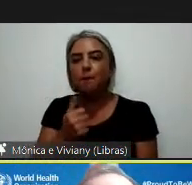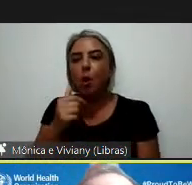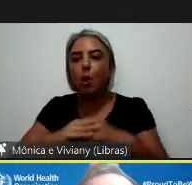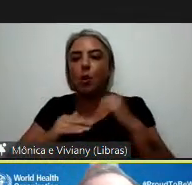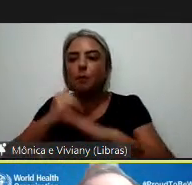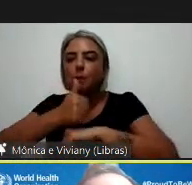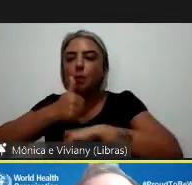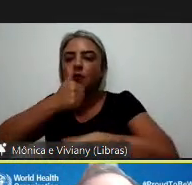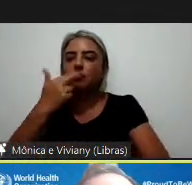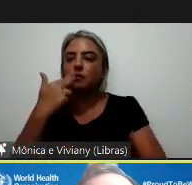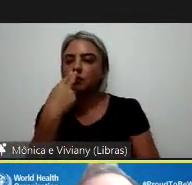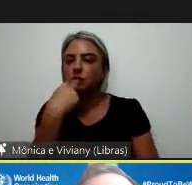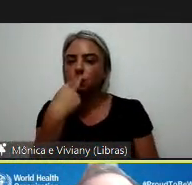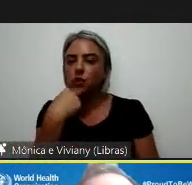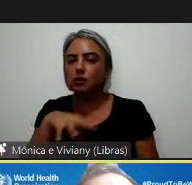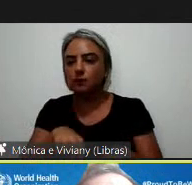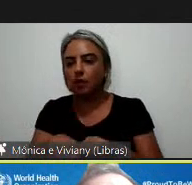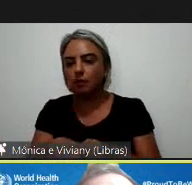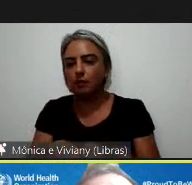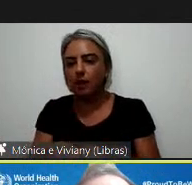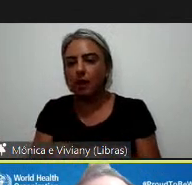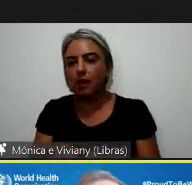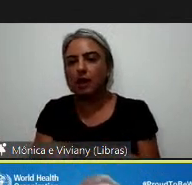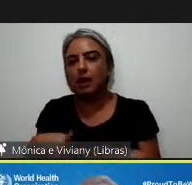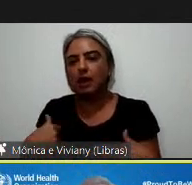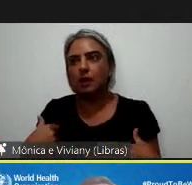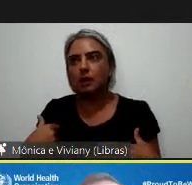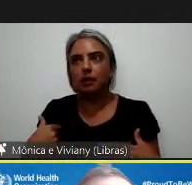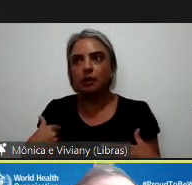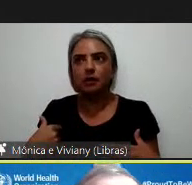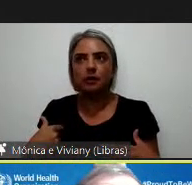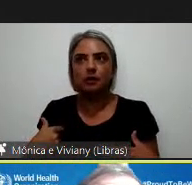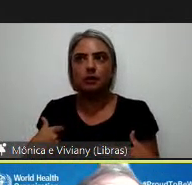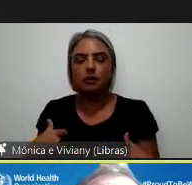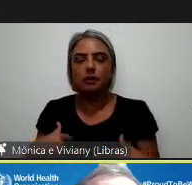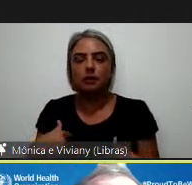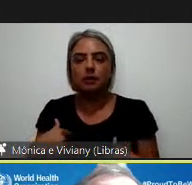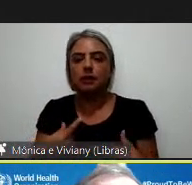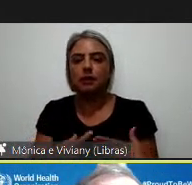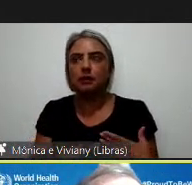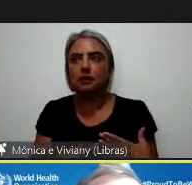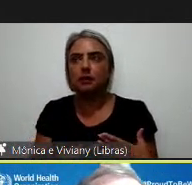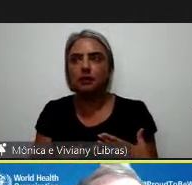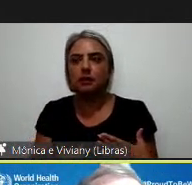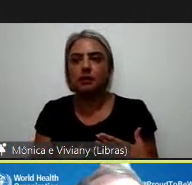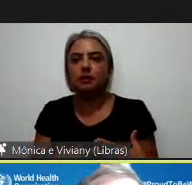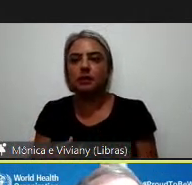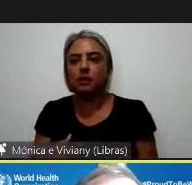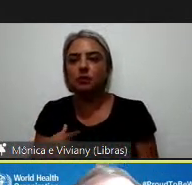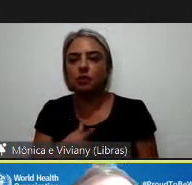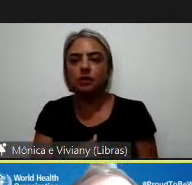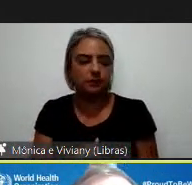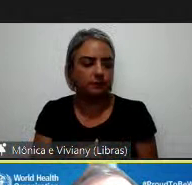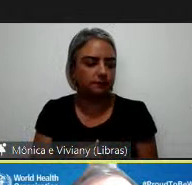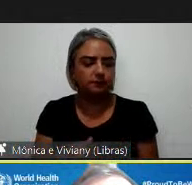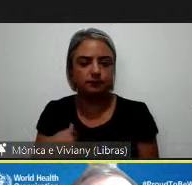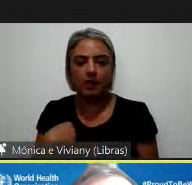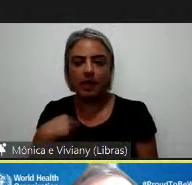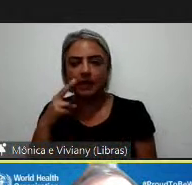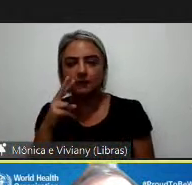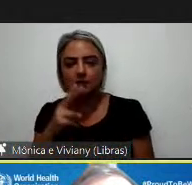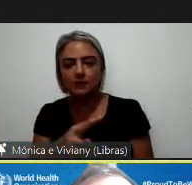that are able to provide these services. And then if you look at the training,